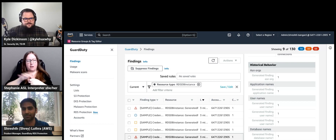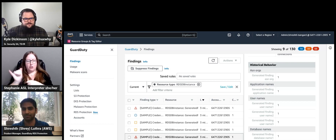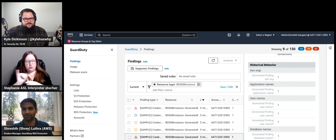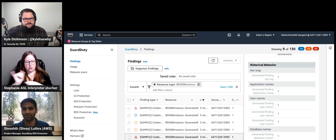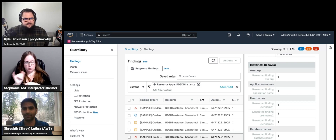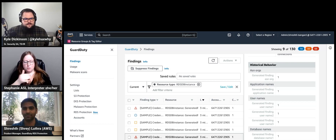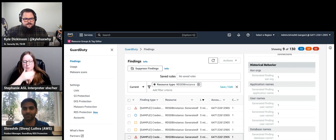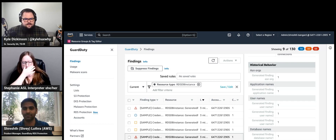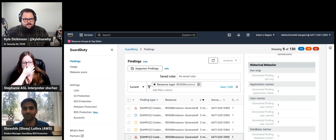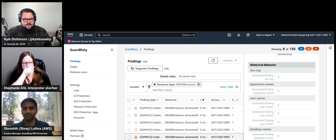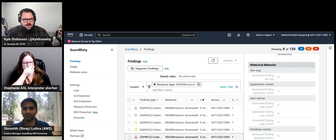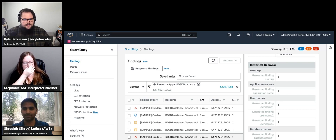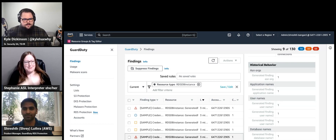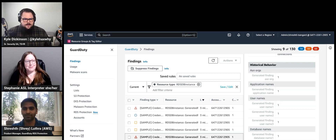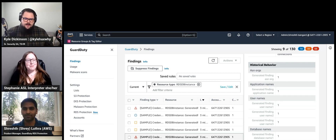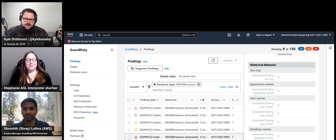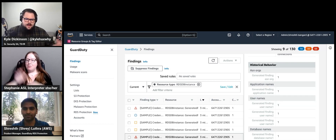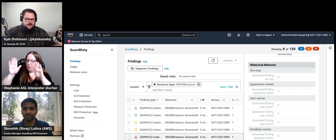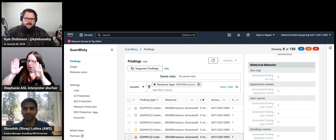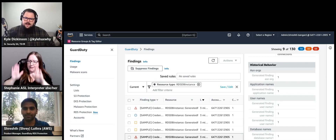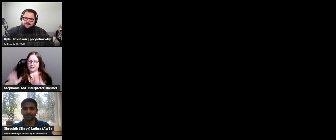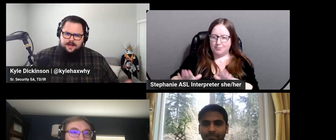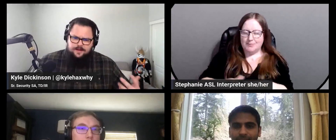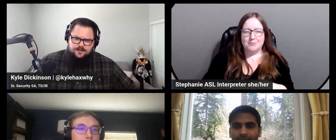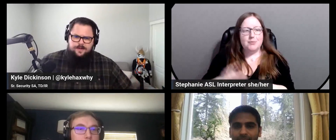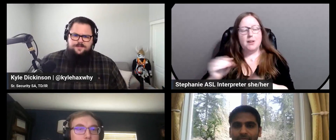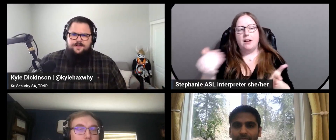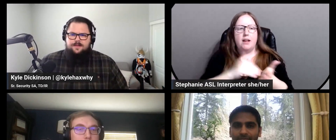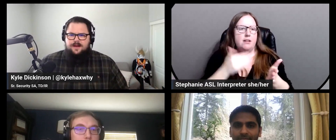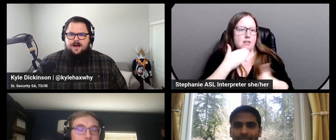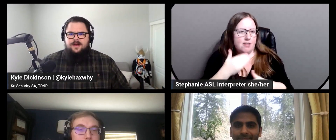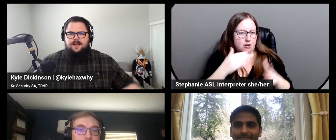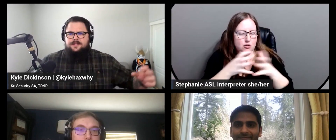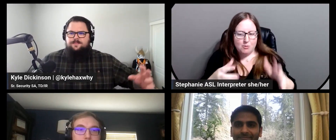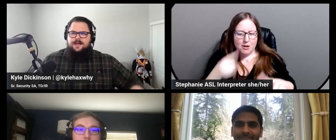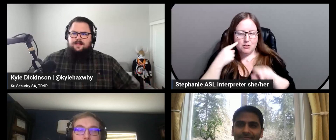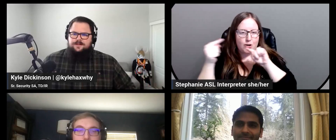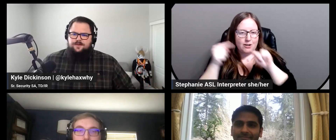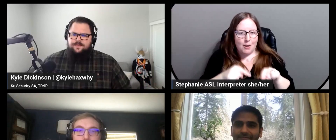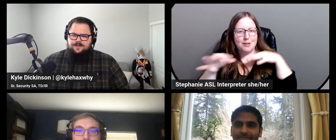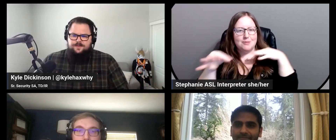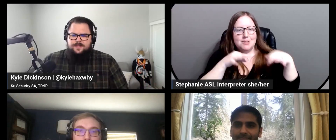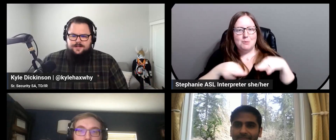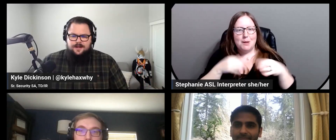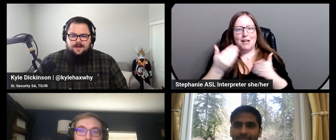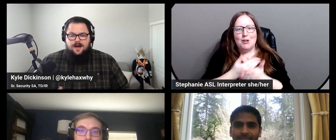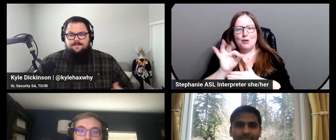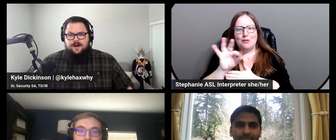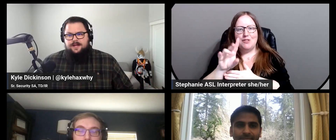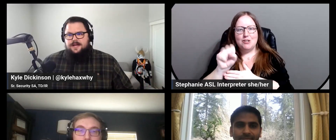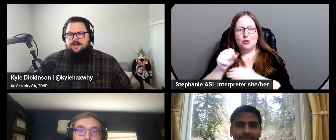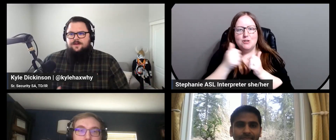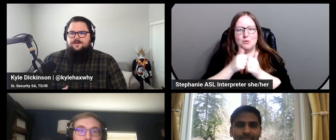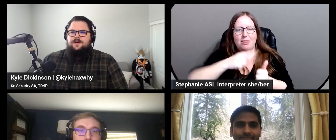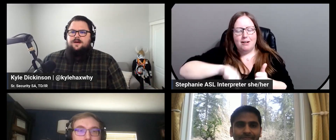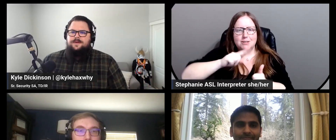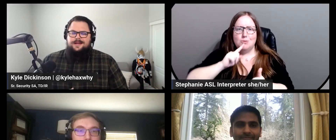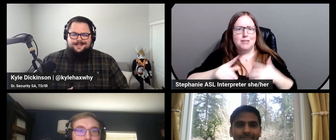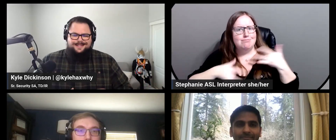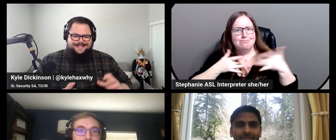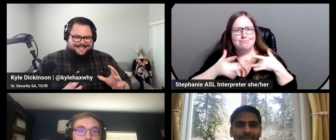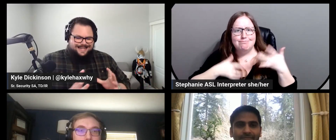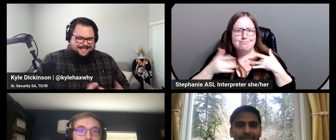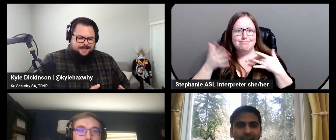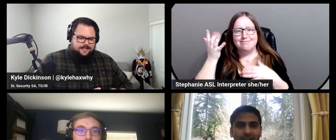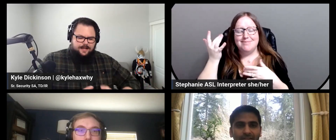trial. Awesome. And again, thank you so much for coming on and explaining these new features with us. Very exciting news because